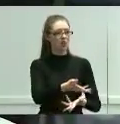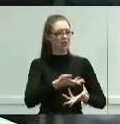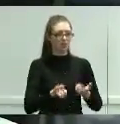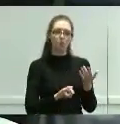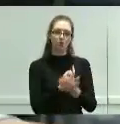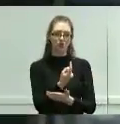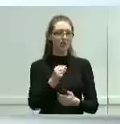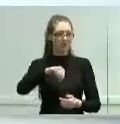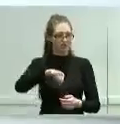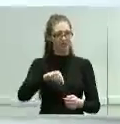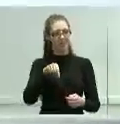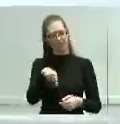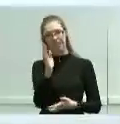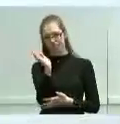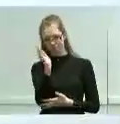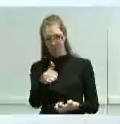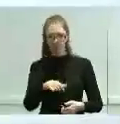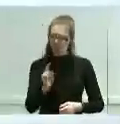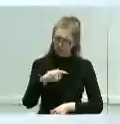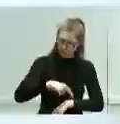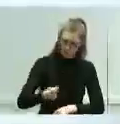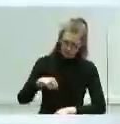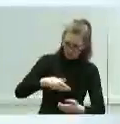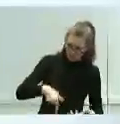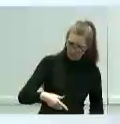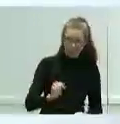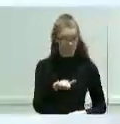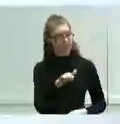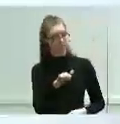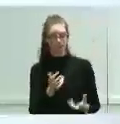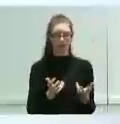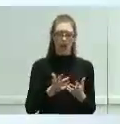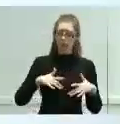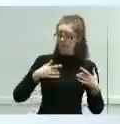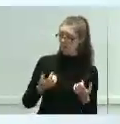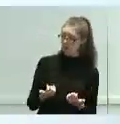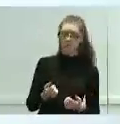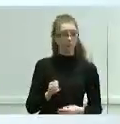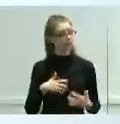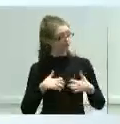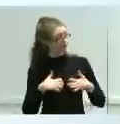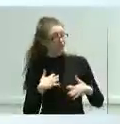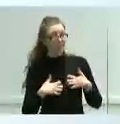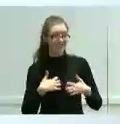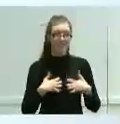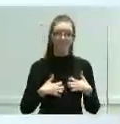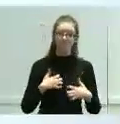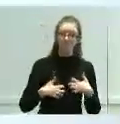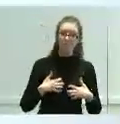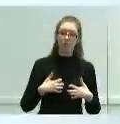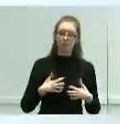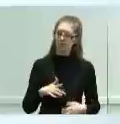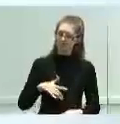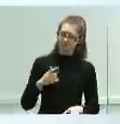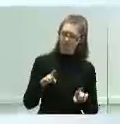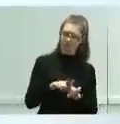thank you. Is this your first time to something like this? Yeah. And how have you found it? Really interesting. And have you felt like you've got